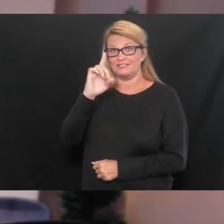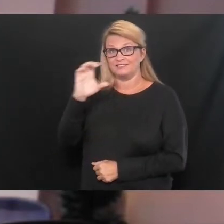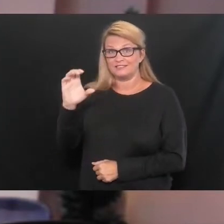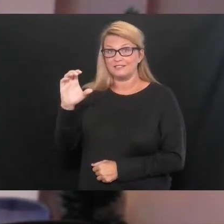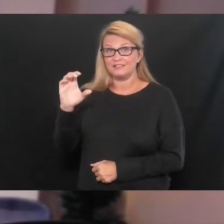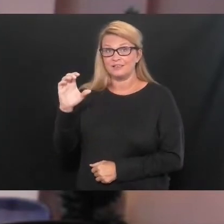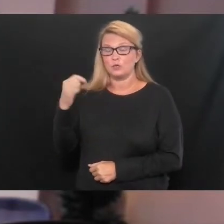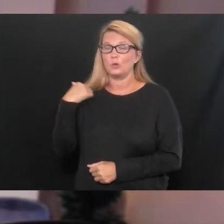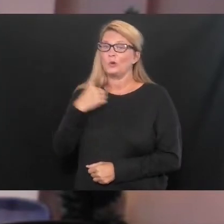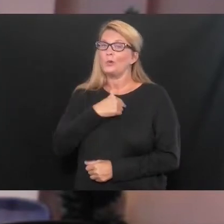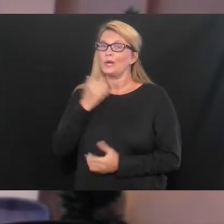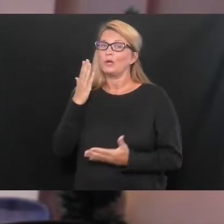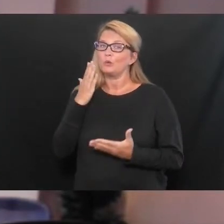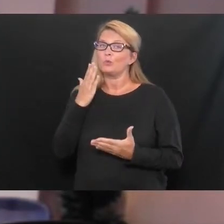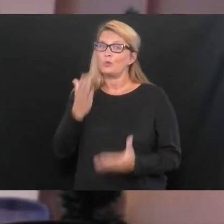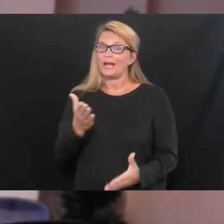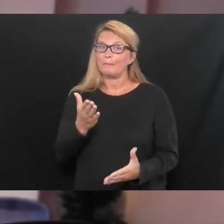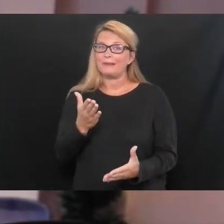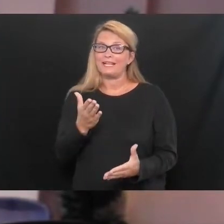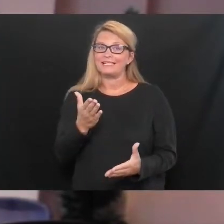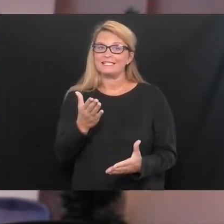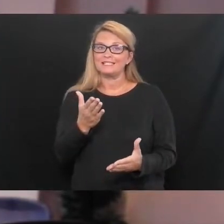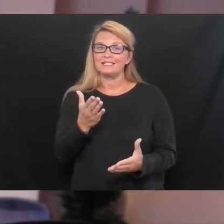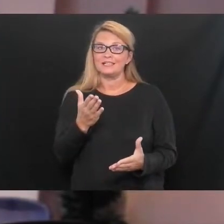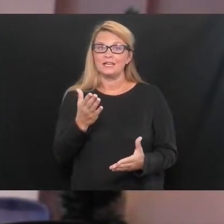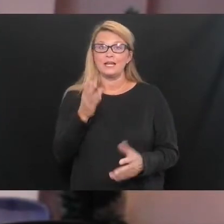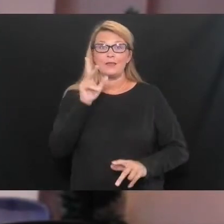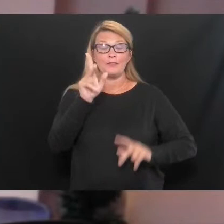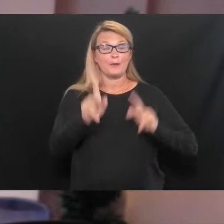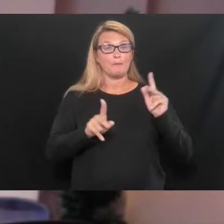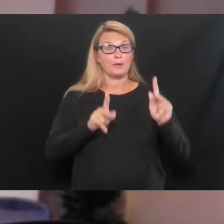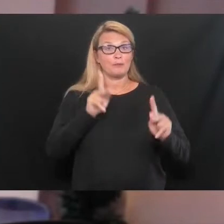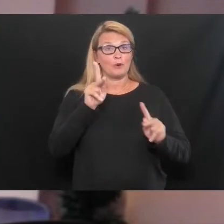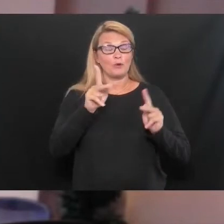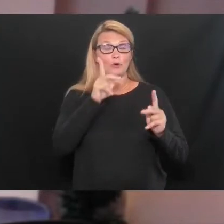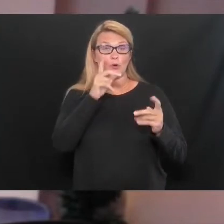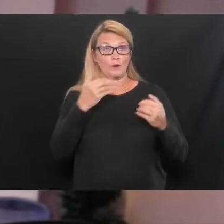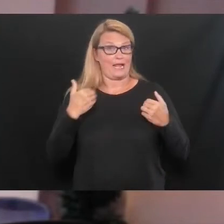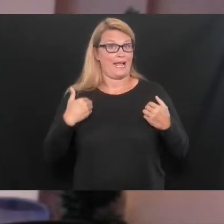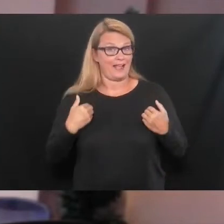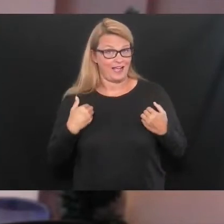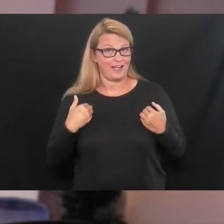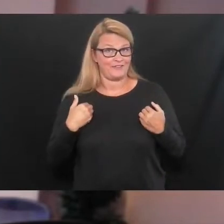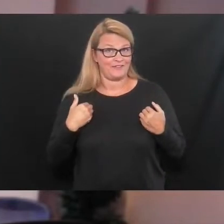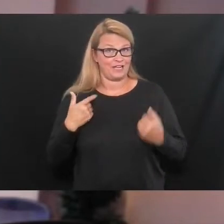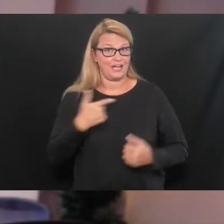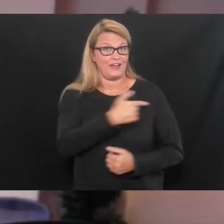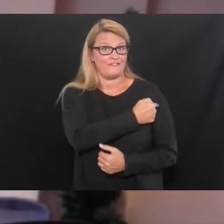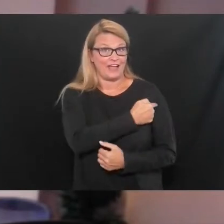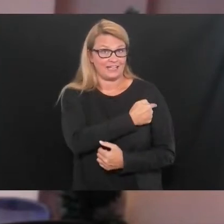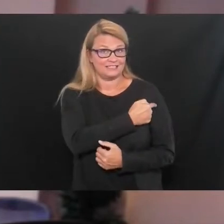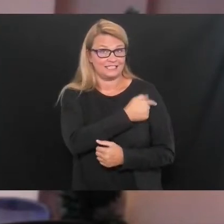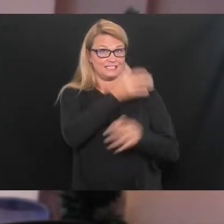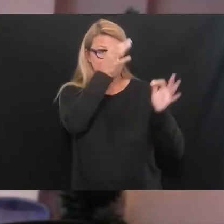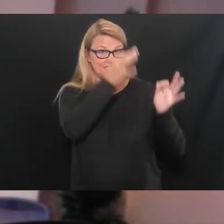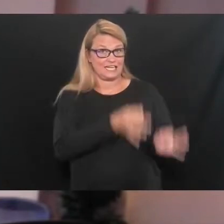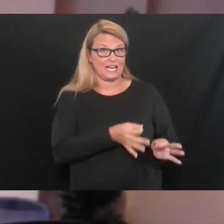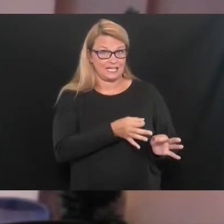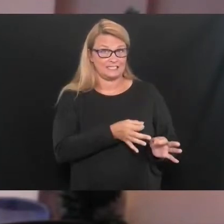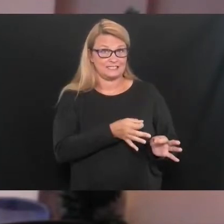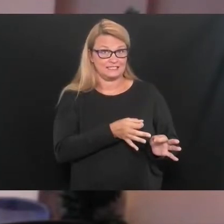basically recommend that each vaccine eligible person, decide and choose to be